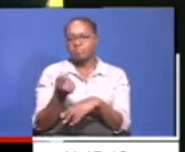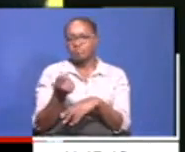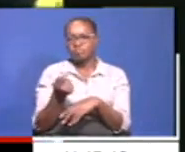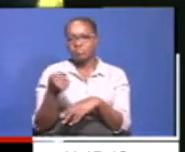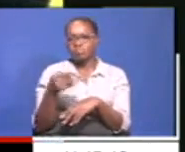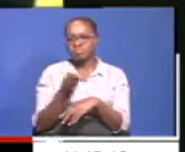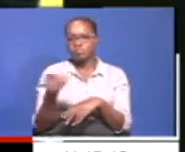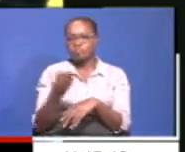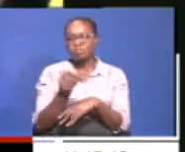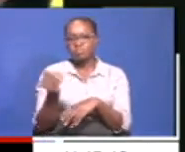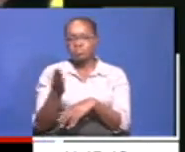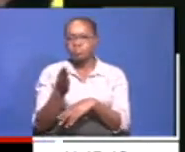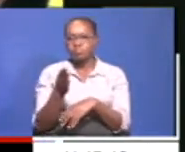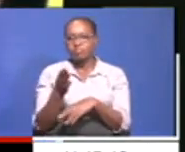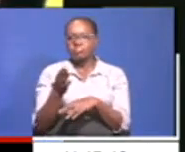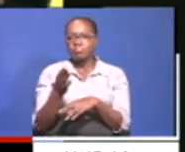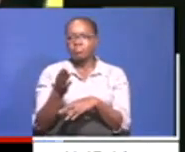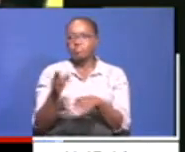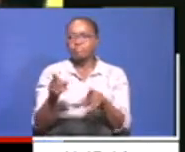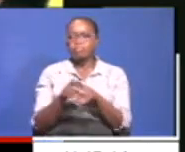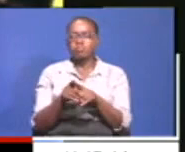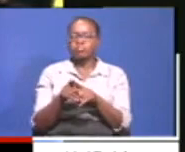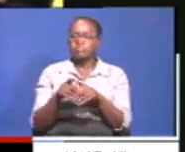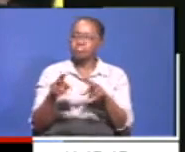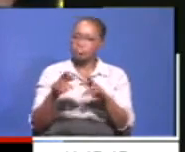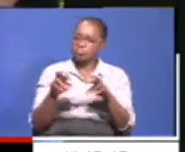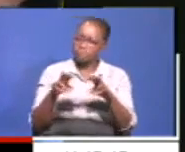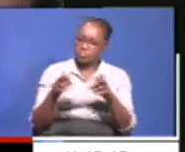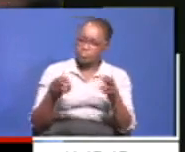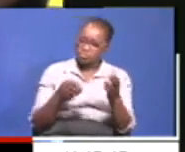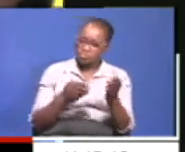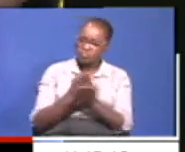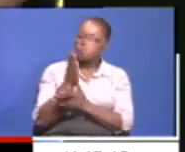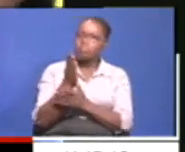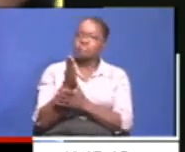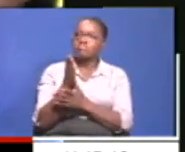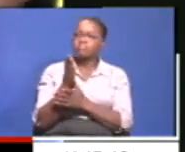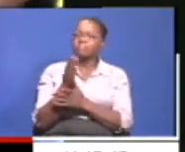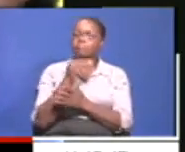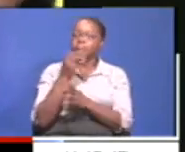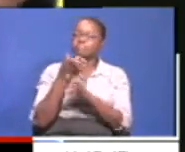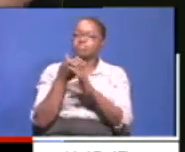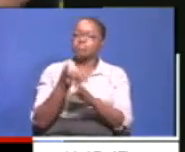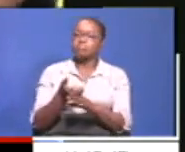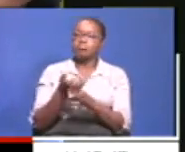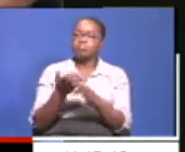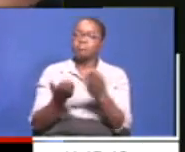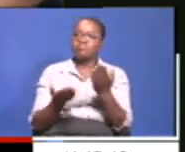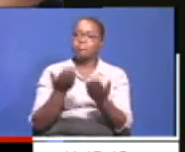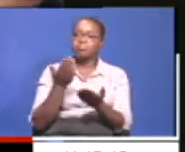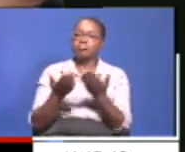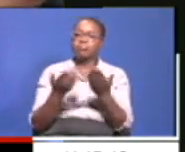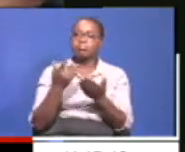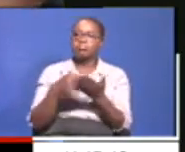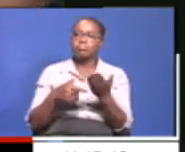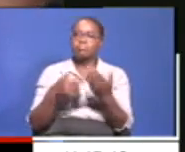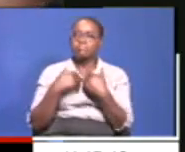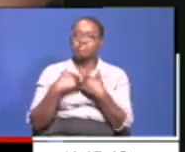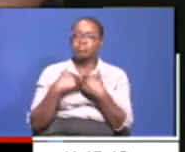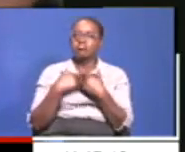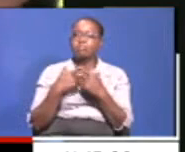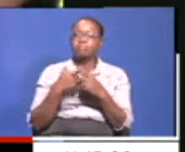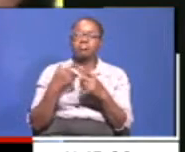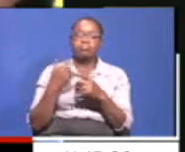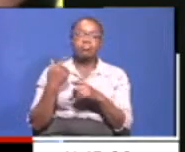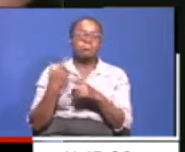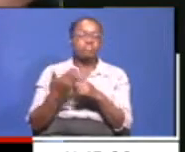routes, which we will still maneuver through. It's not that difficult compared to what we had from last